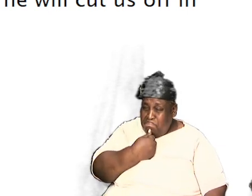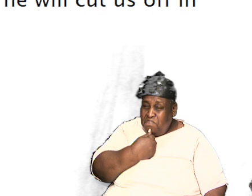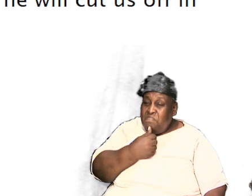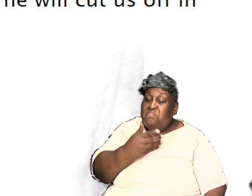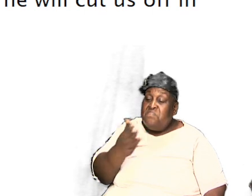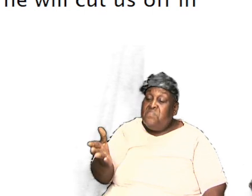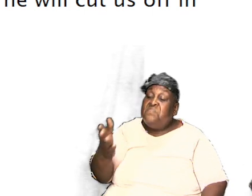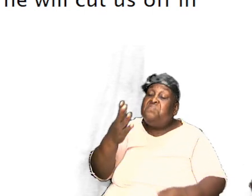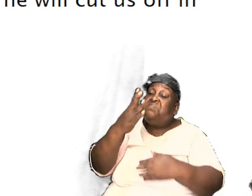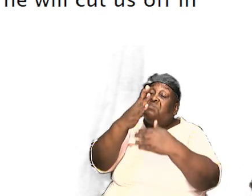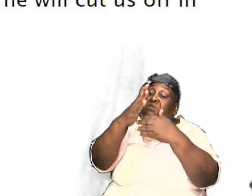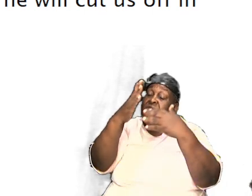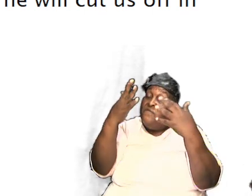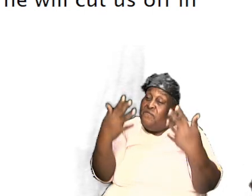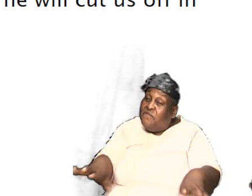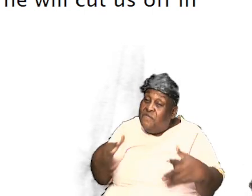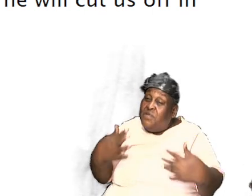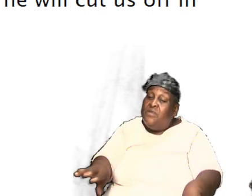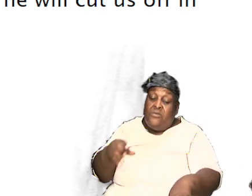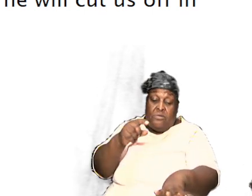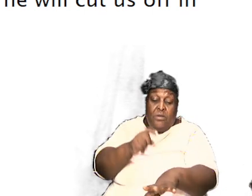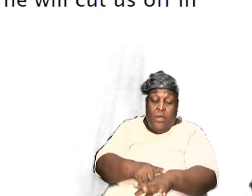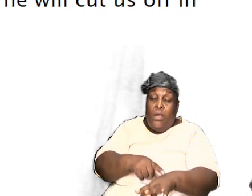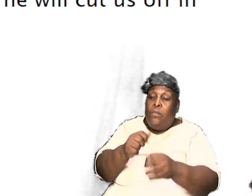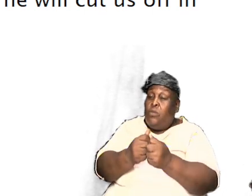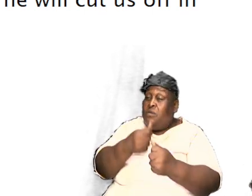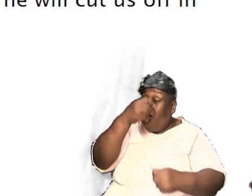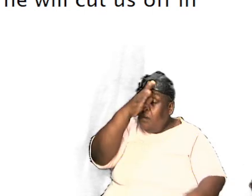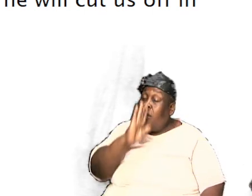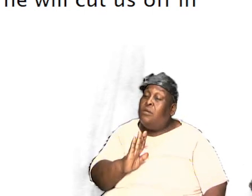there is a cut-off point.